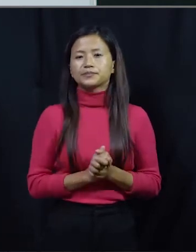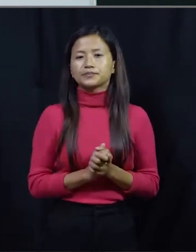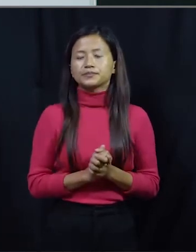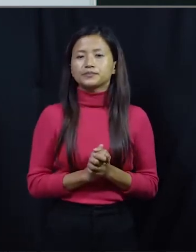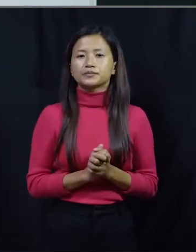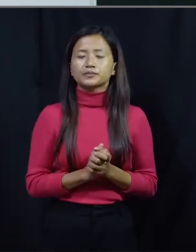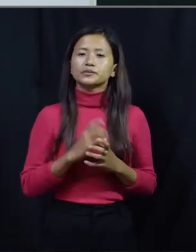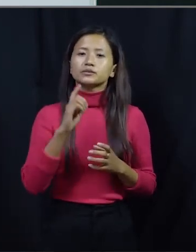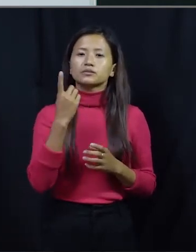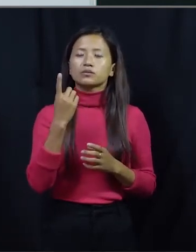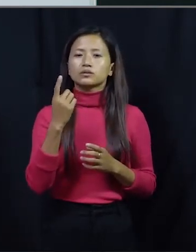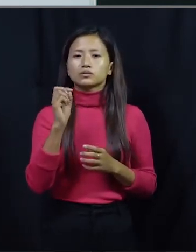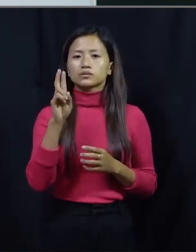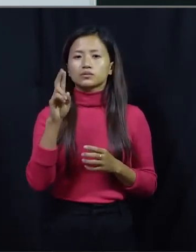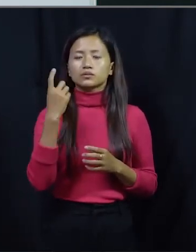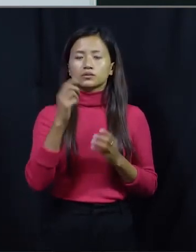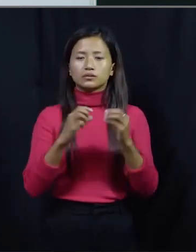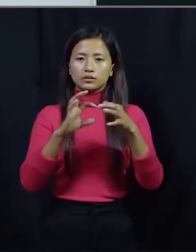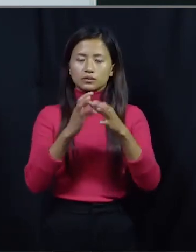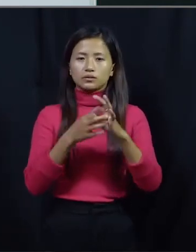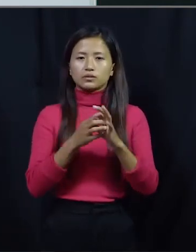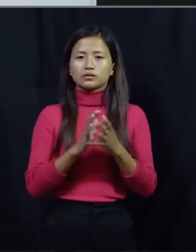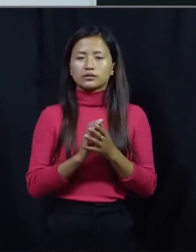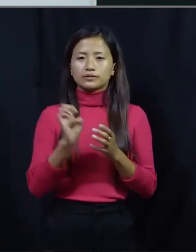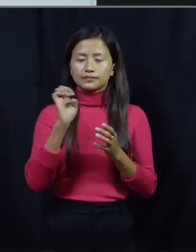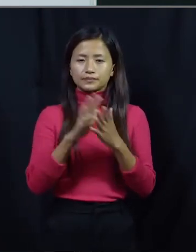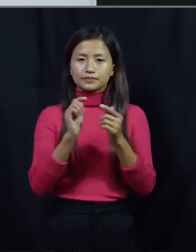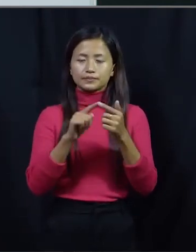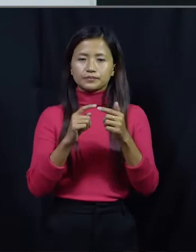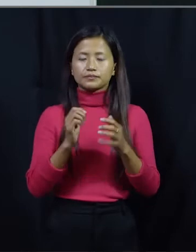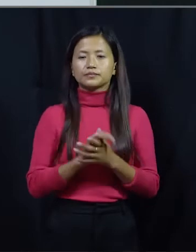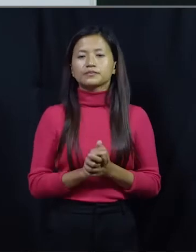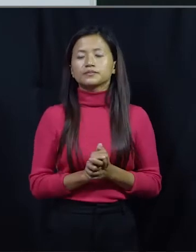1 to 1 relation. Okay, sorry, even this one.